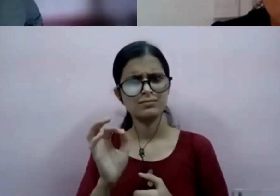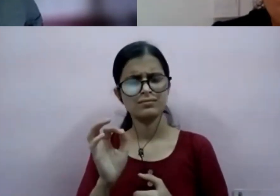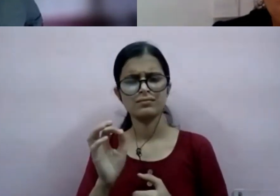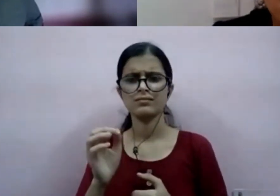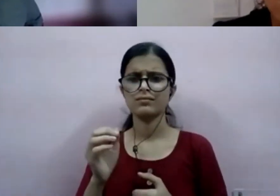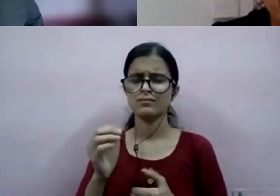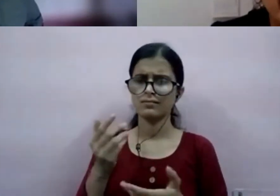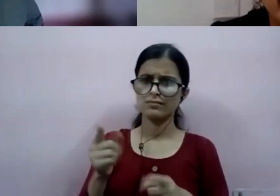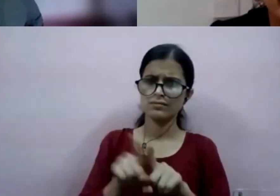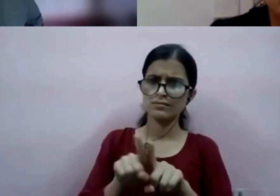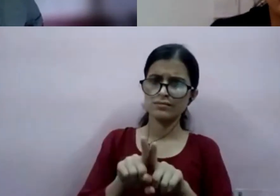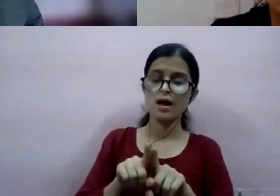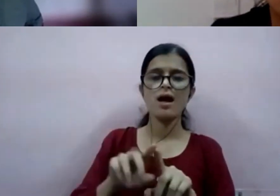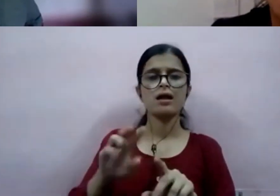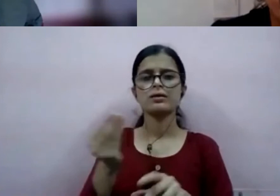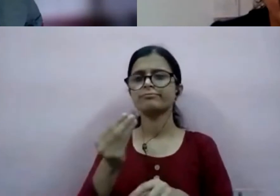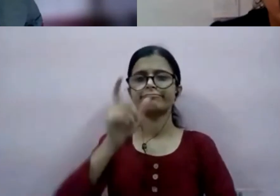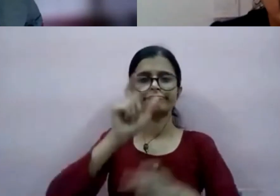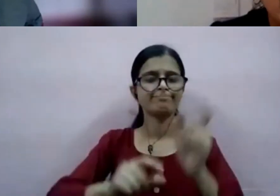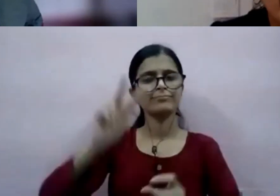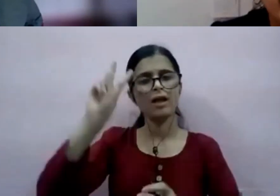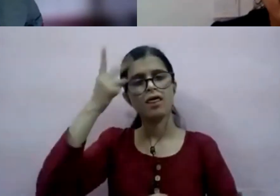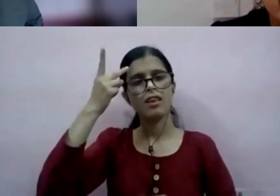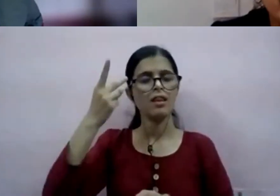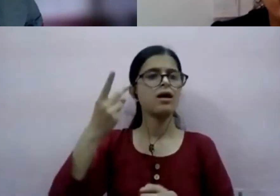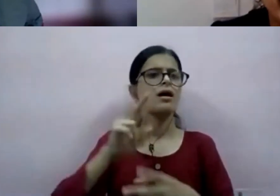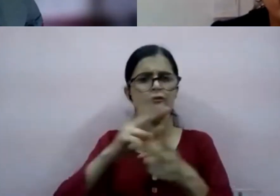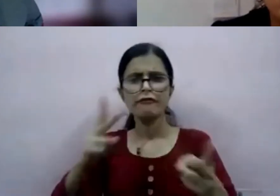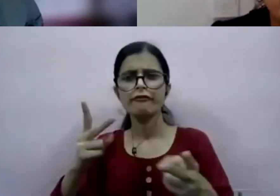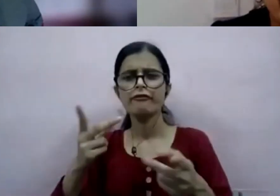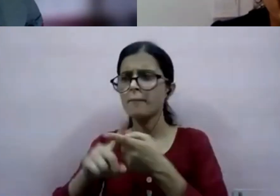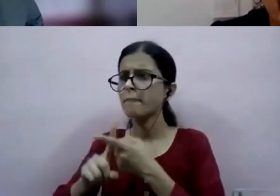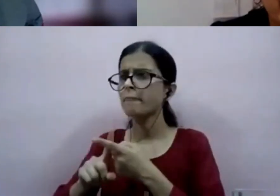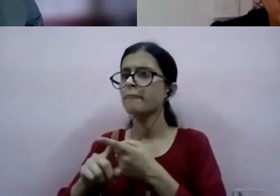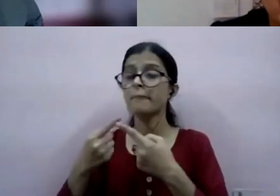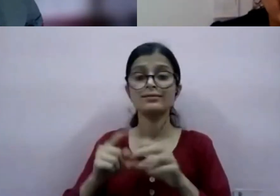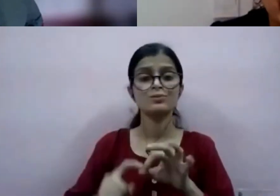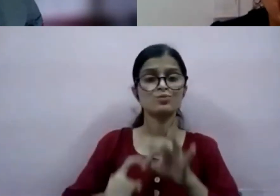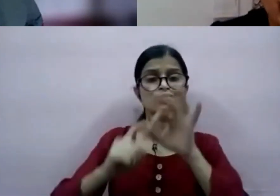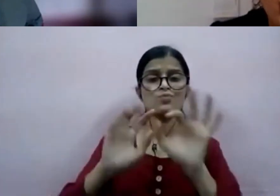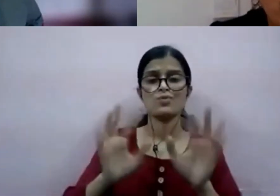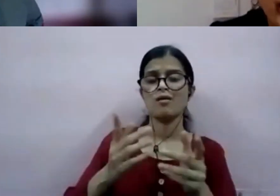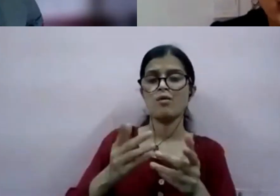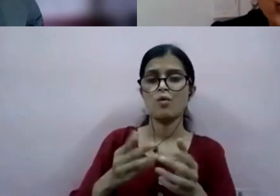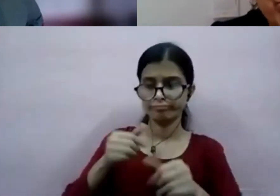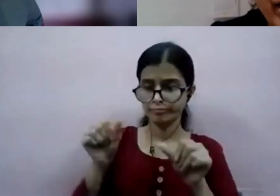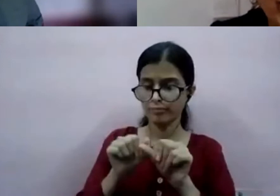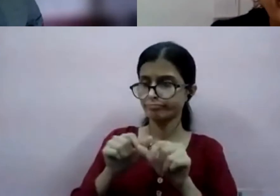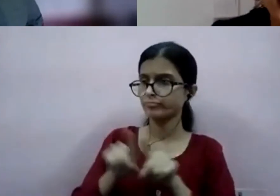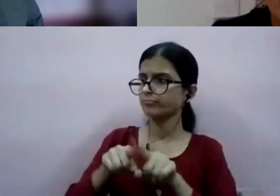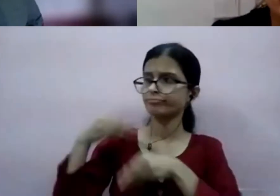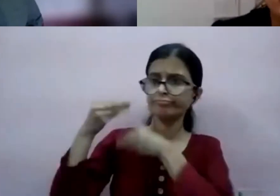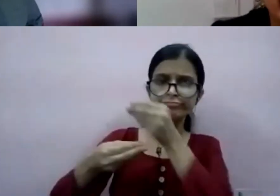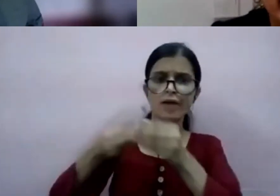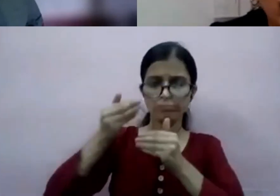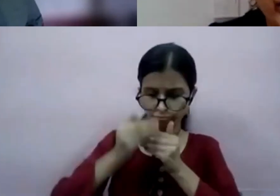produce solutions, but it is likely to take the inquiry in a multiplicity of directions, making that a journey, one which may or